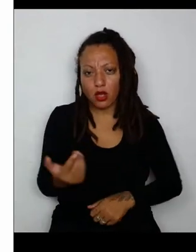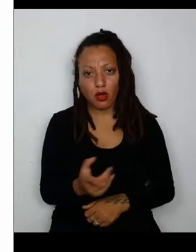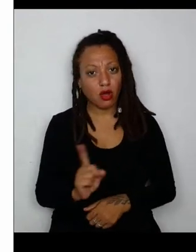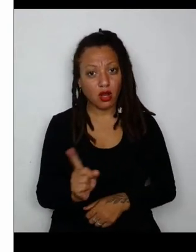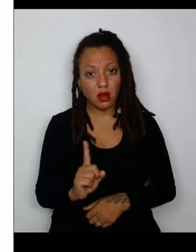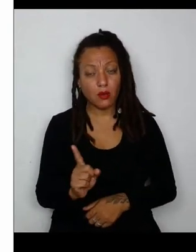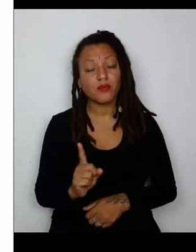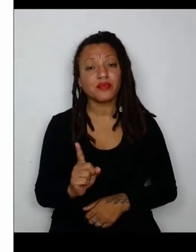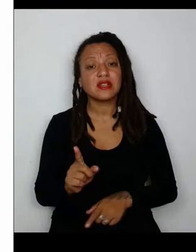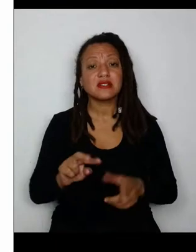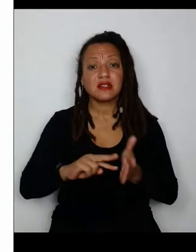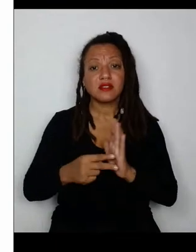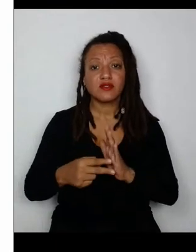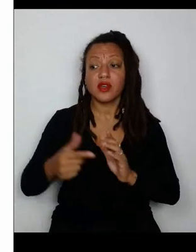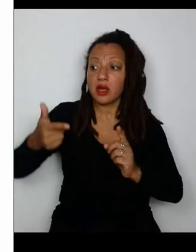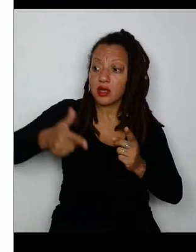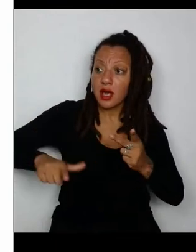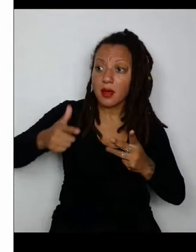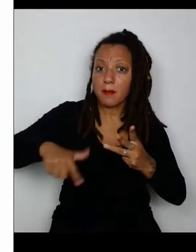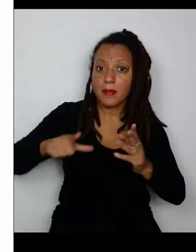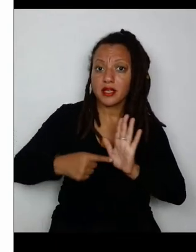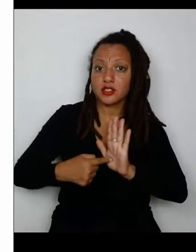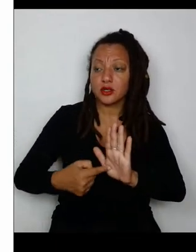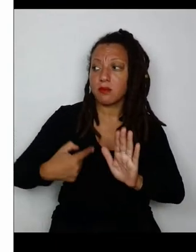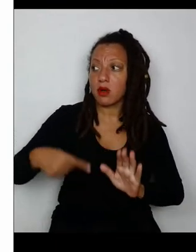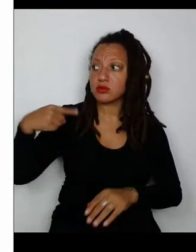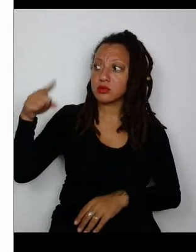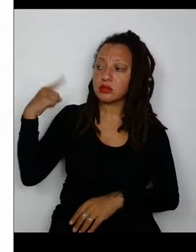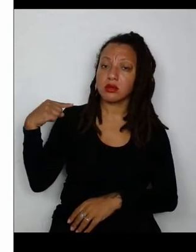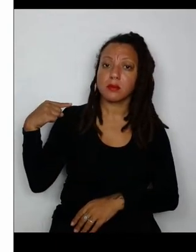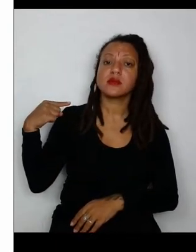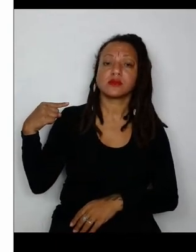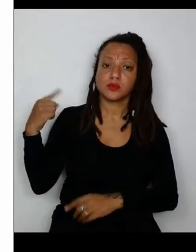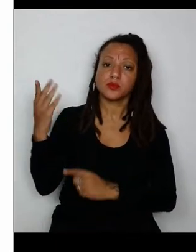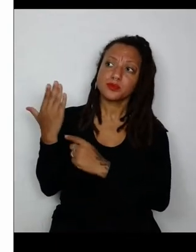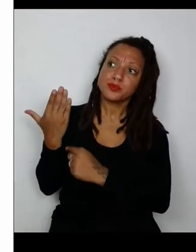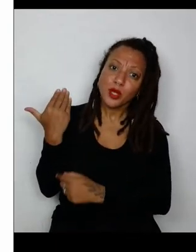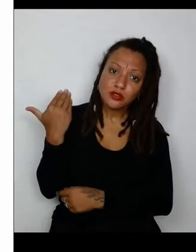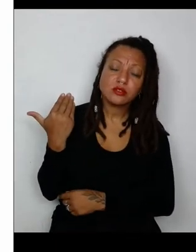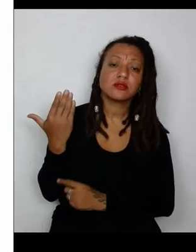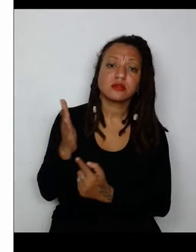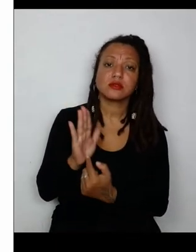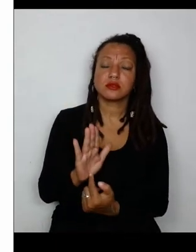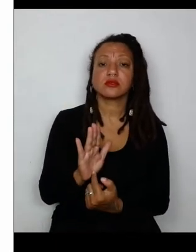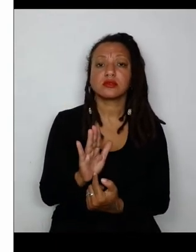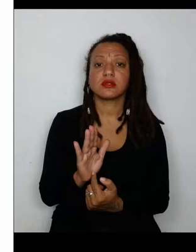emphasized by the increasingly mass-produced nature of the press